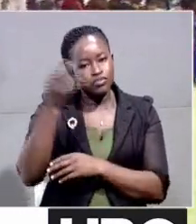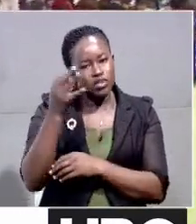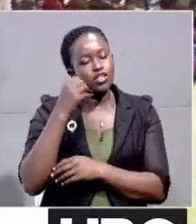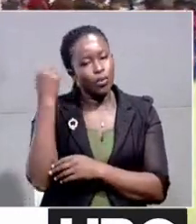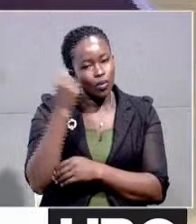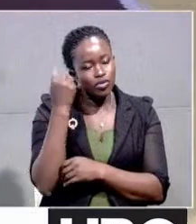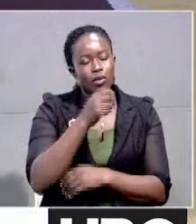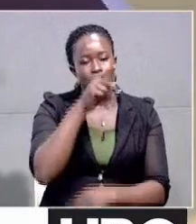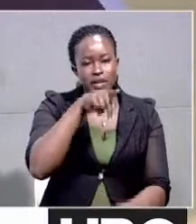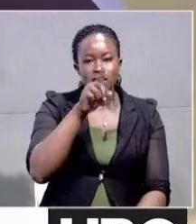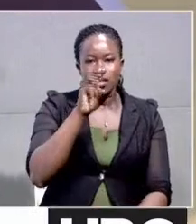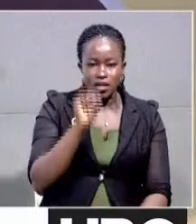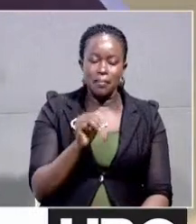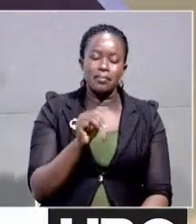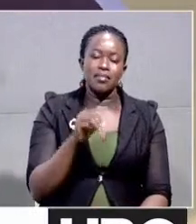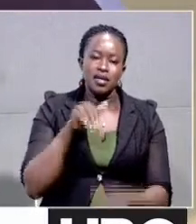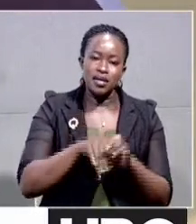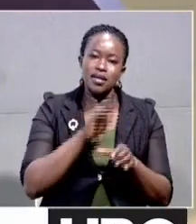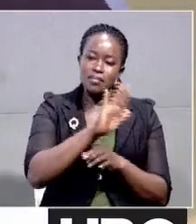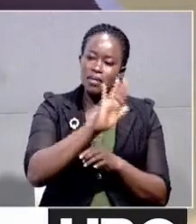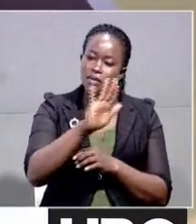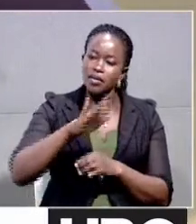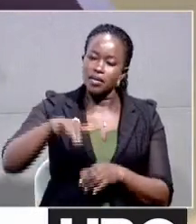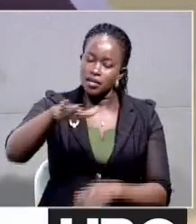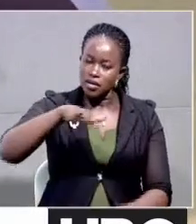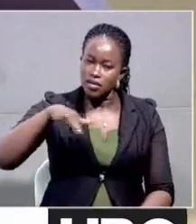areas of jurisdiction.